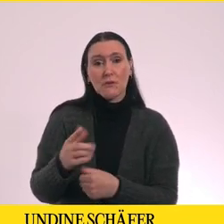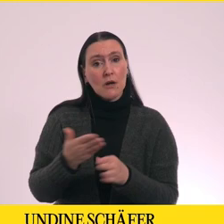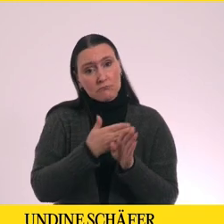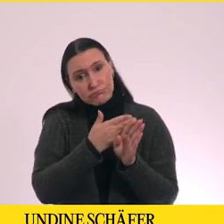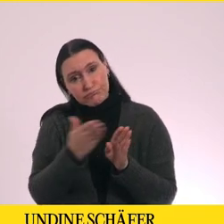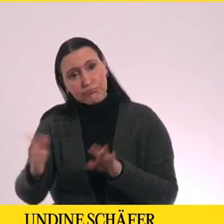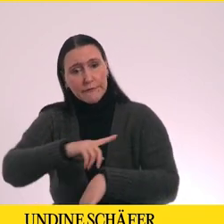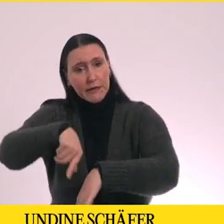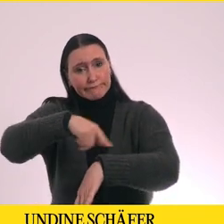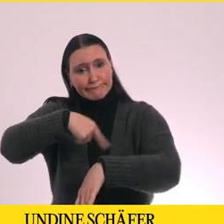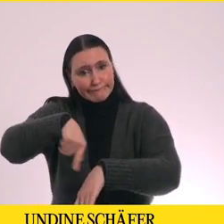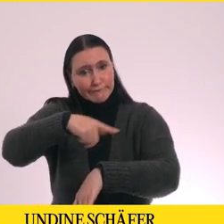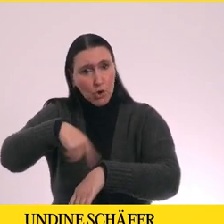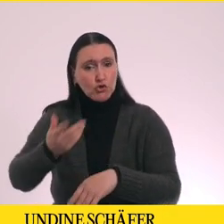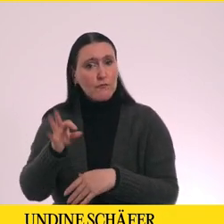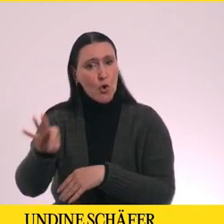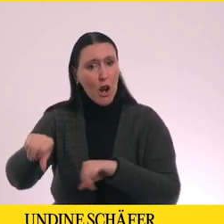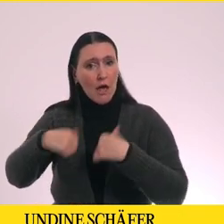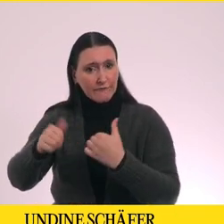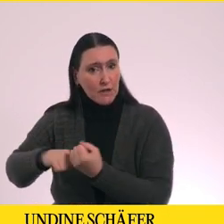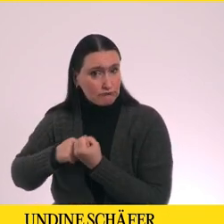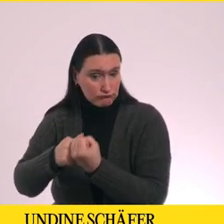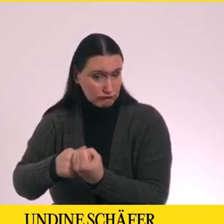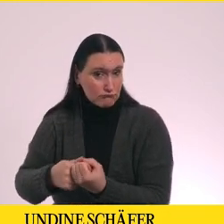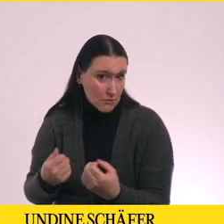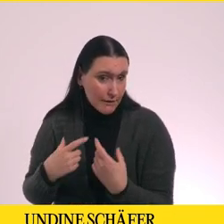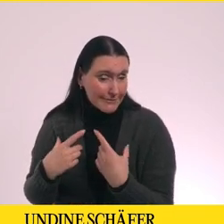what is that like across the world?